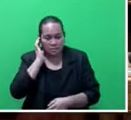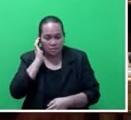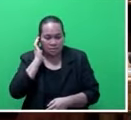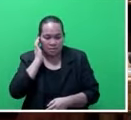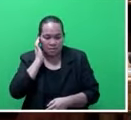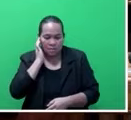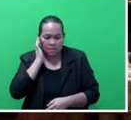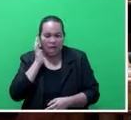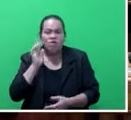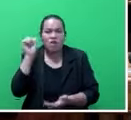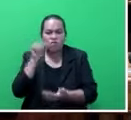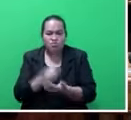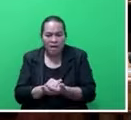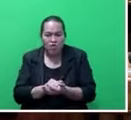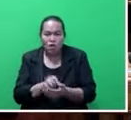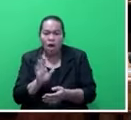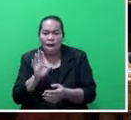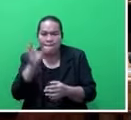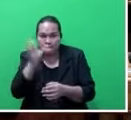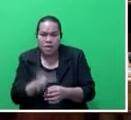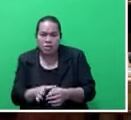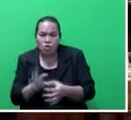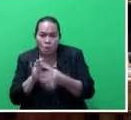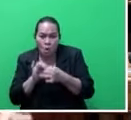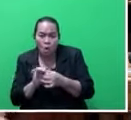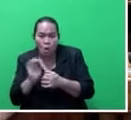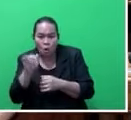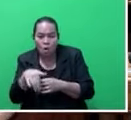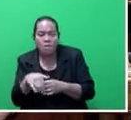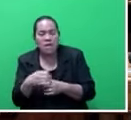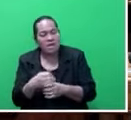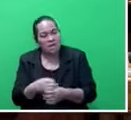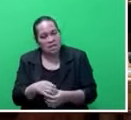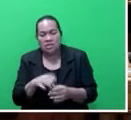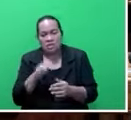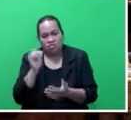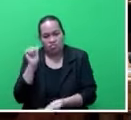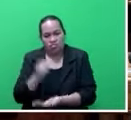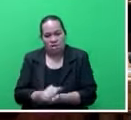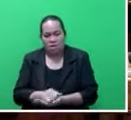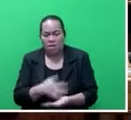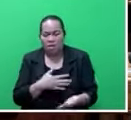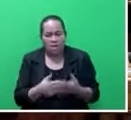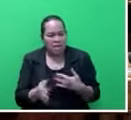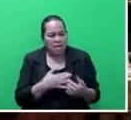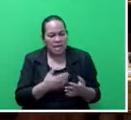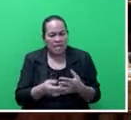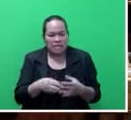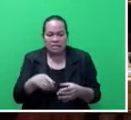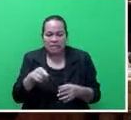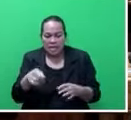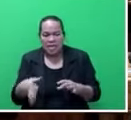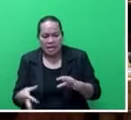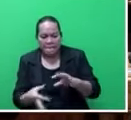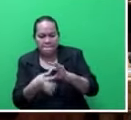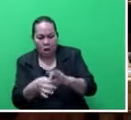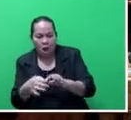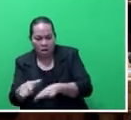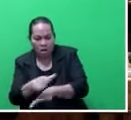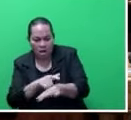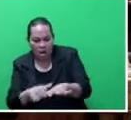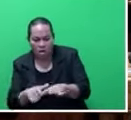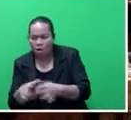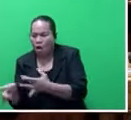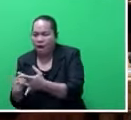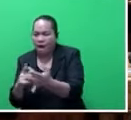a fundamental right. Whether it is in a title or whether elsewhere. And for